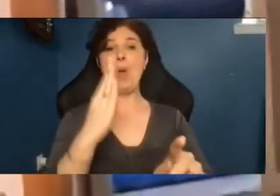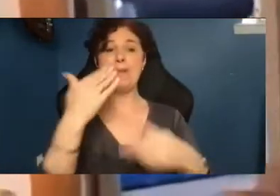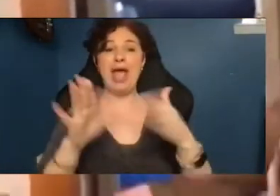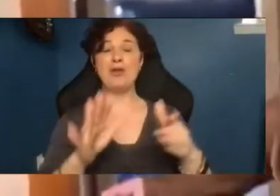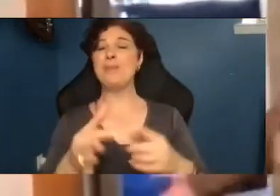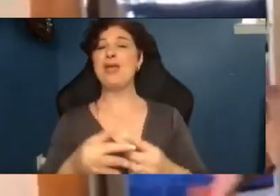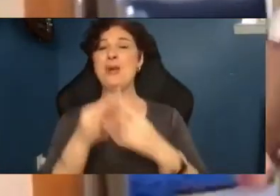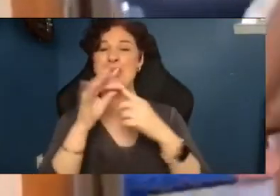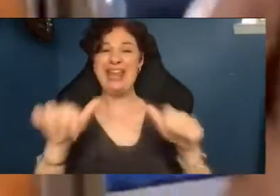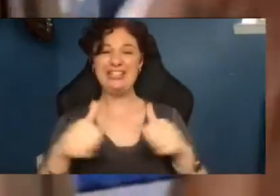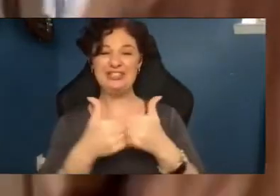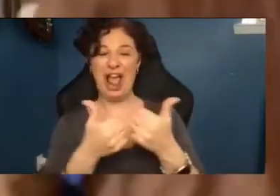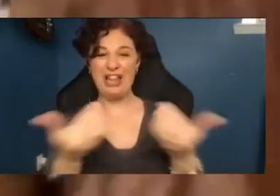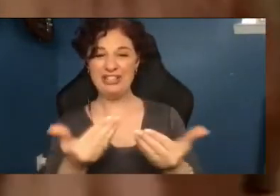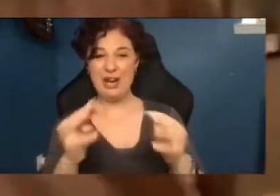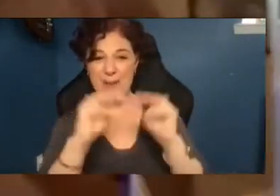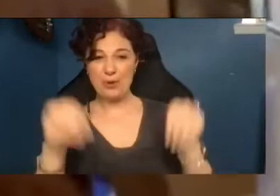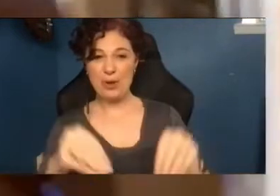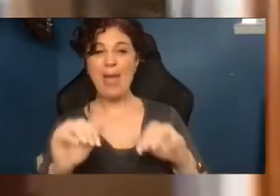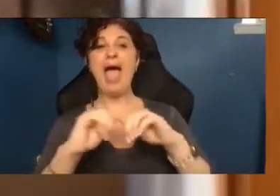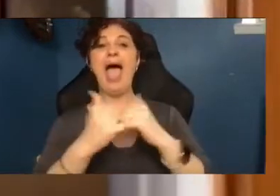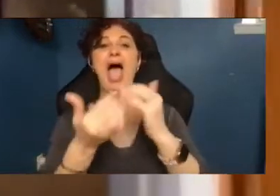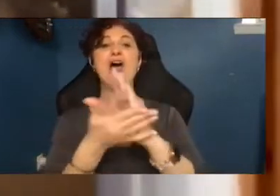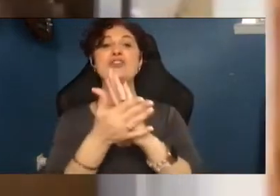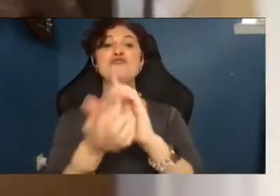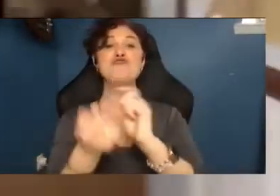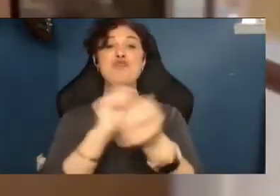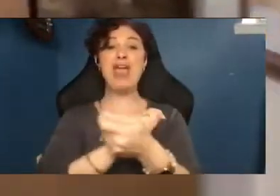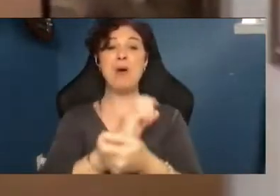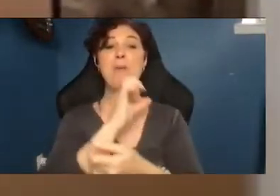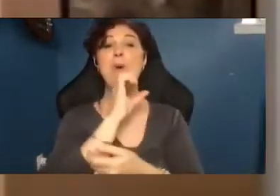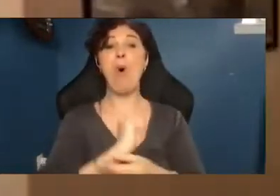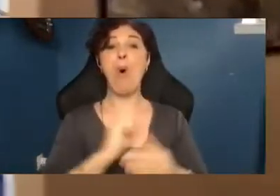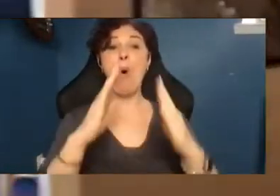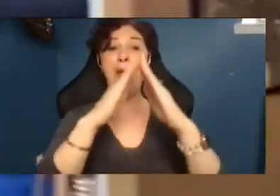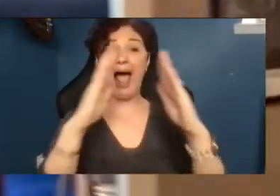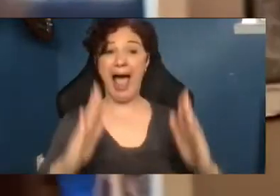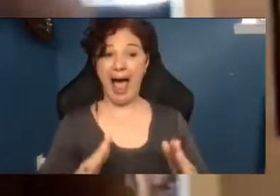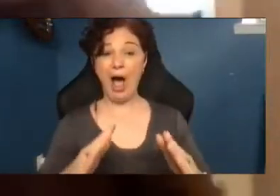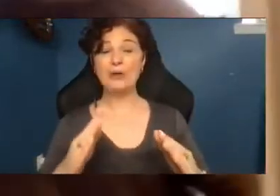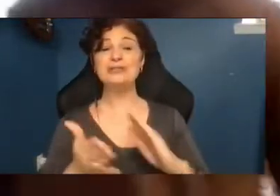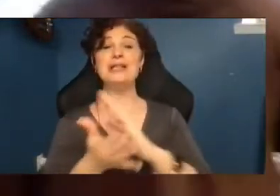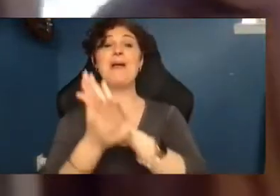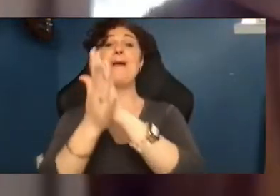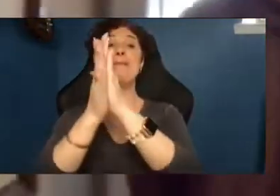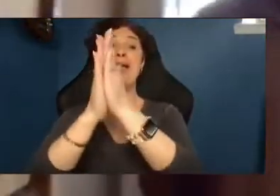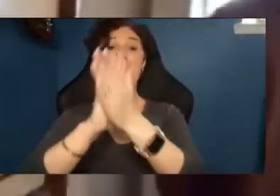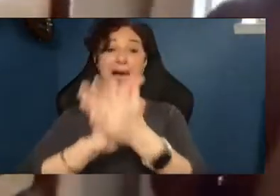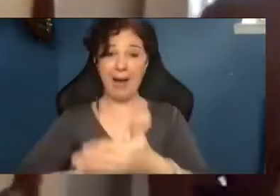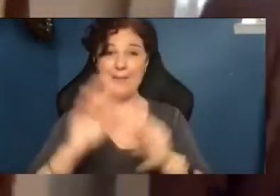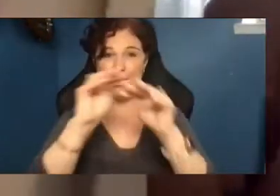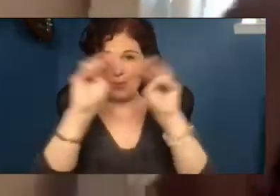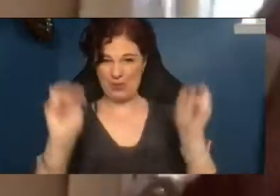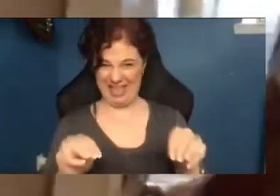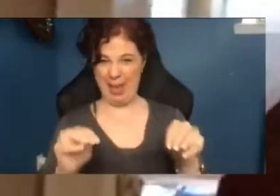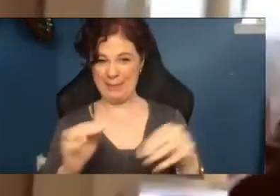unique challenge in this museum, how to transform an old house into a